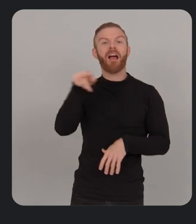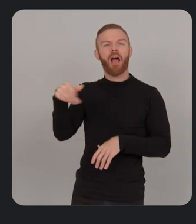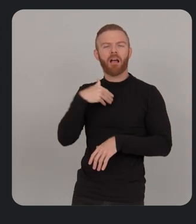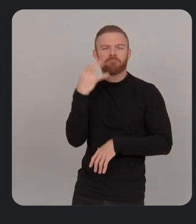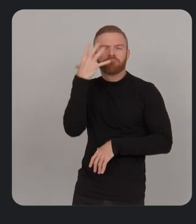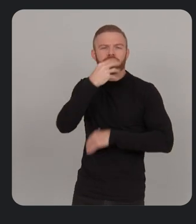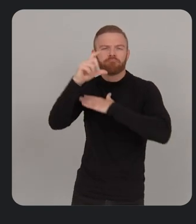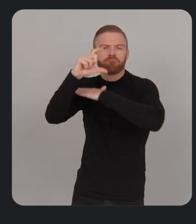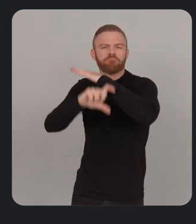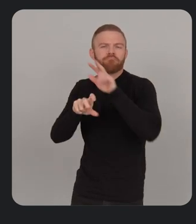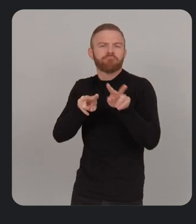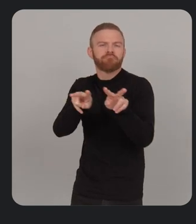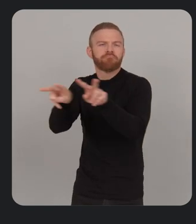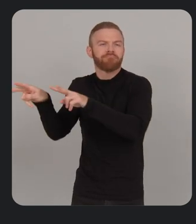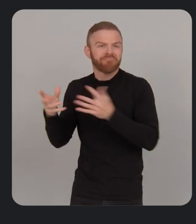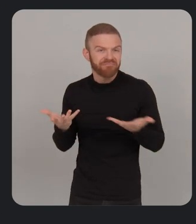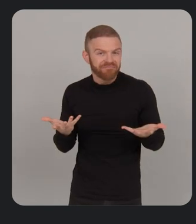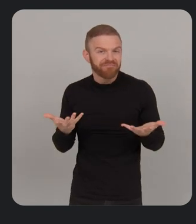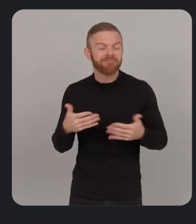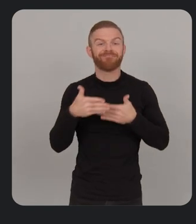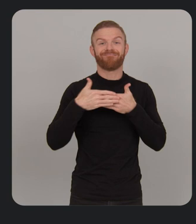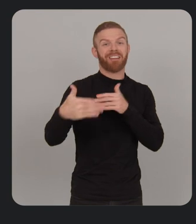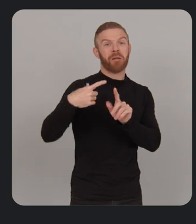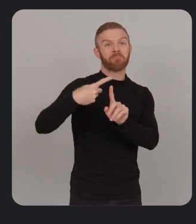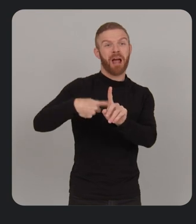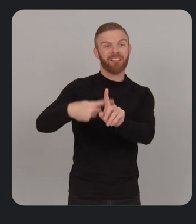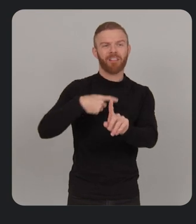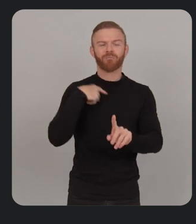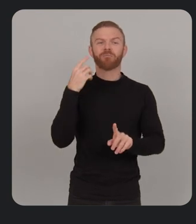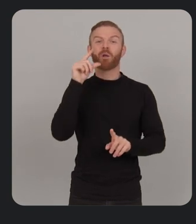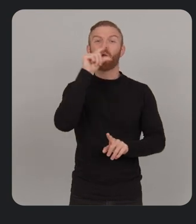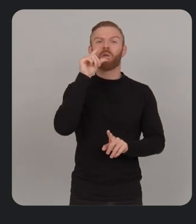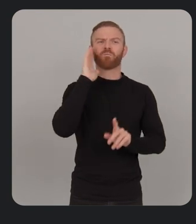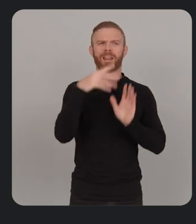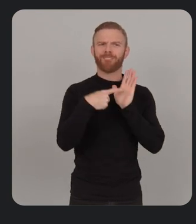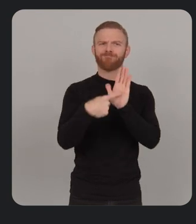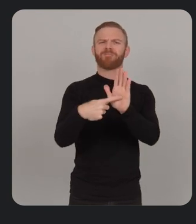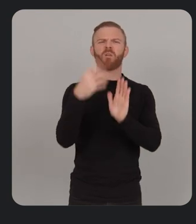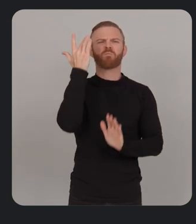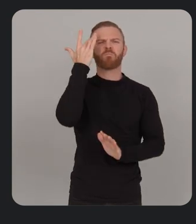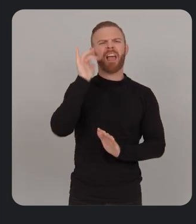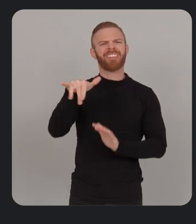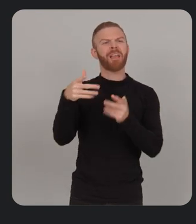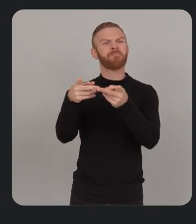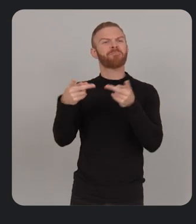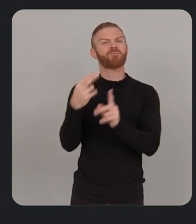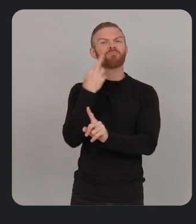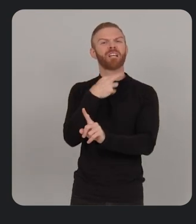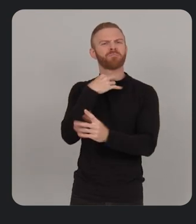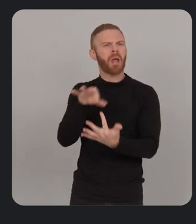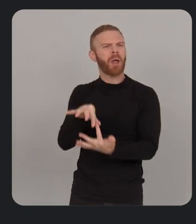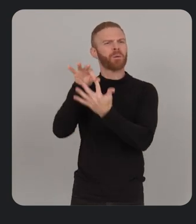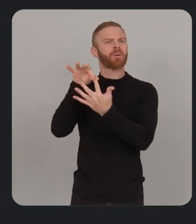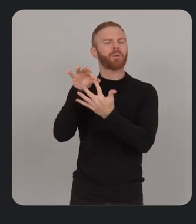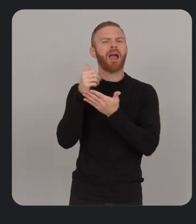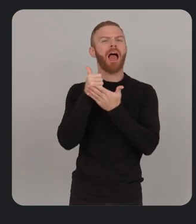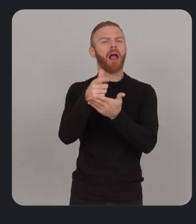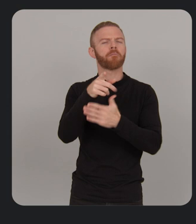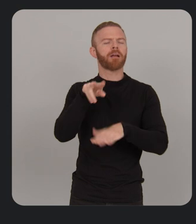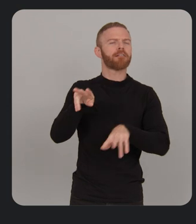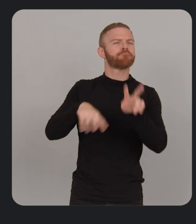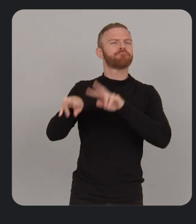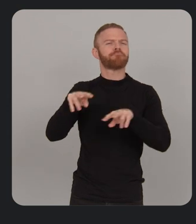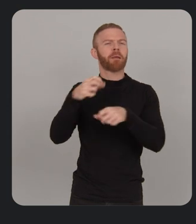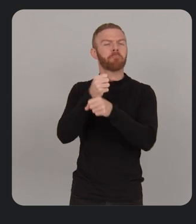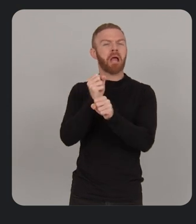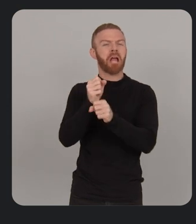sunset view. In the coming months, Google will showcase what makes each place unique to help you preview and make a choice